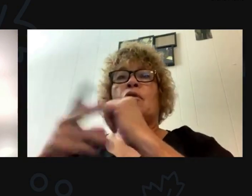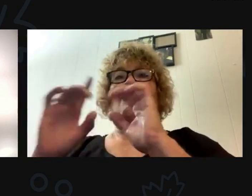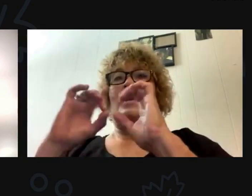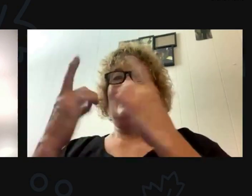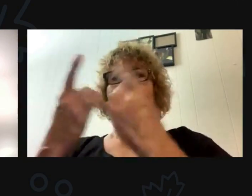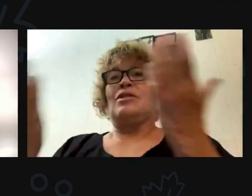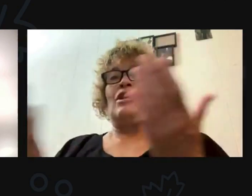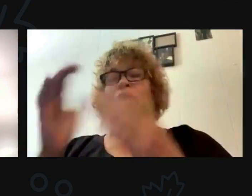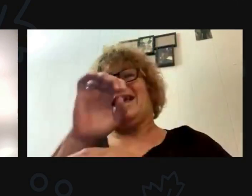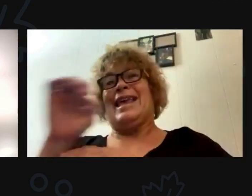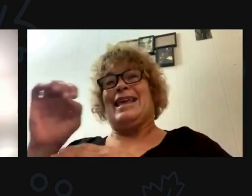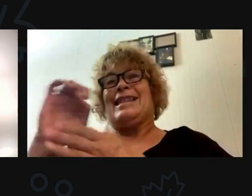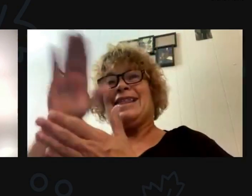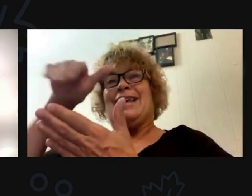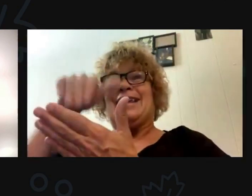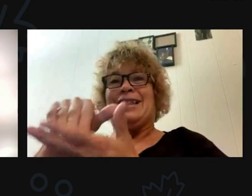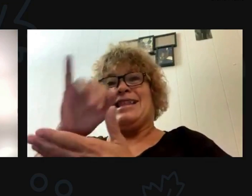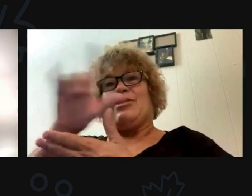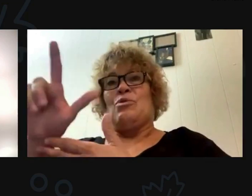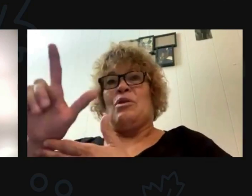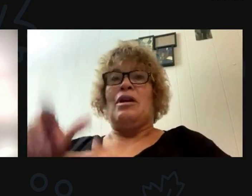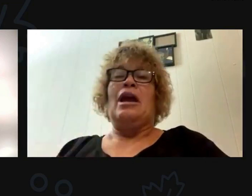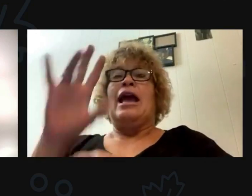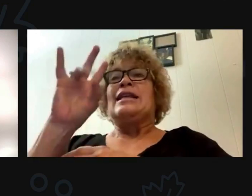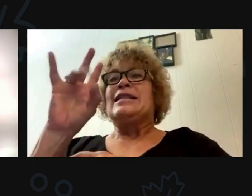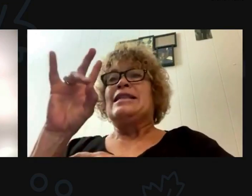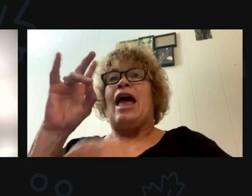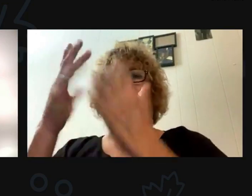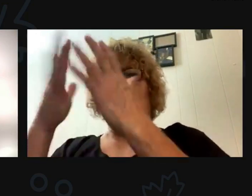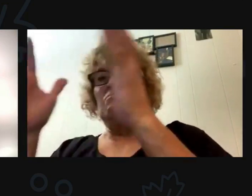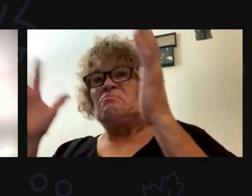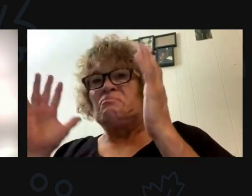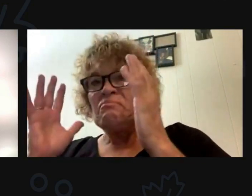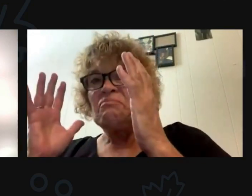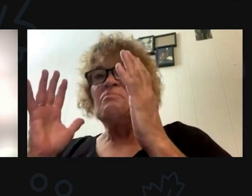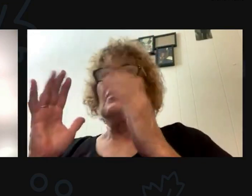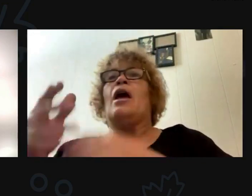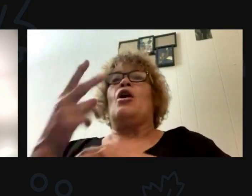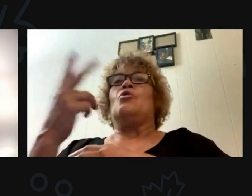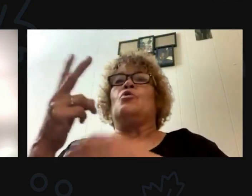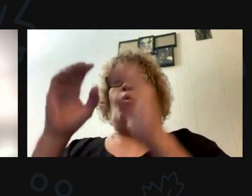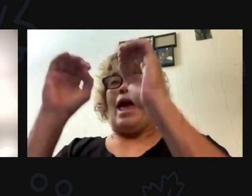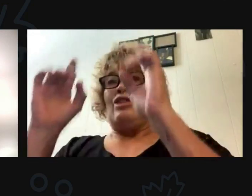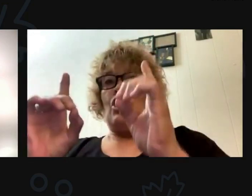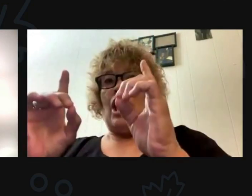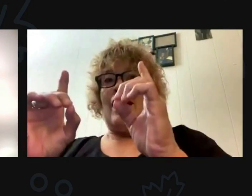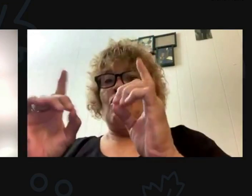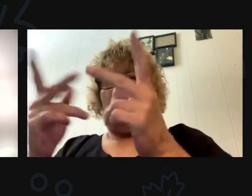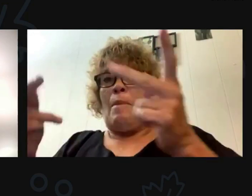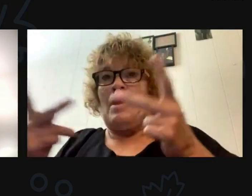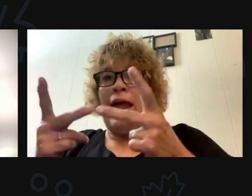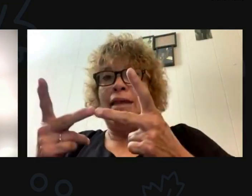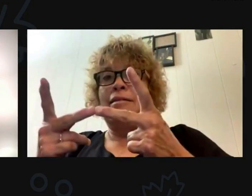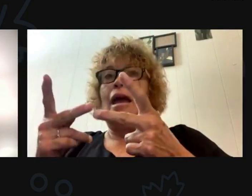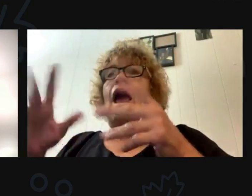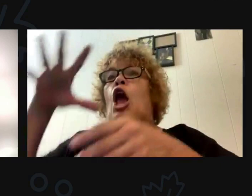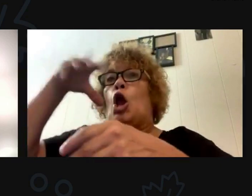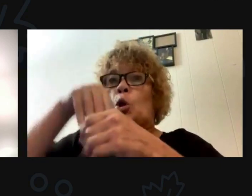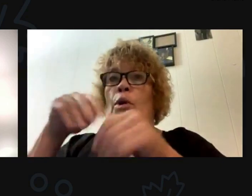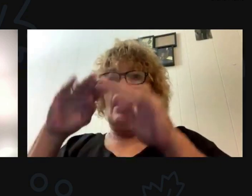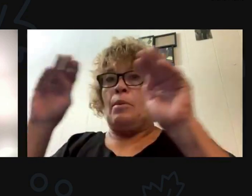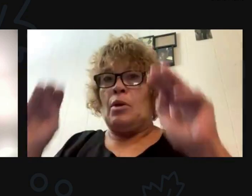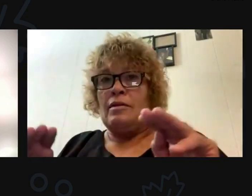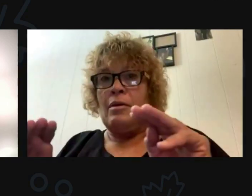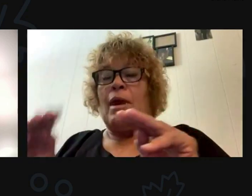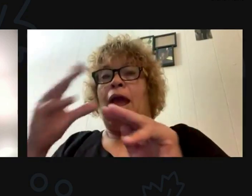Central Illinois. A collection of seven forest preserves, two educational facilities, including our museum and the Homer Lake